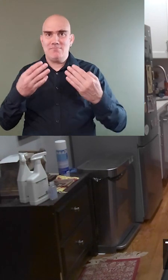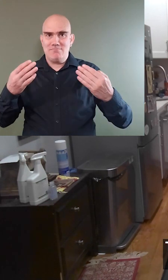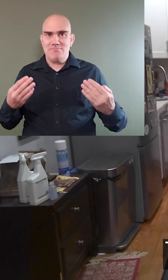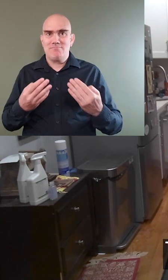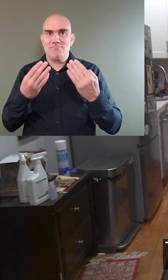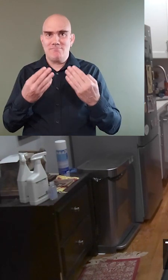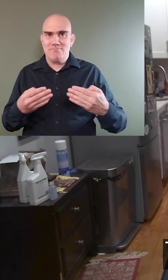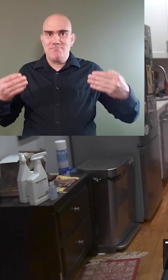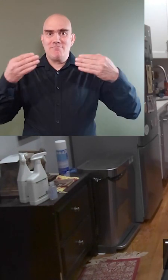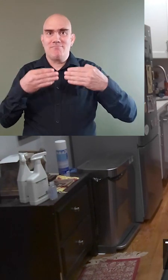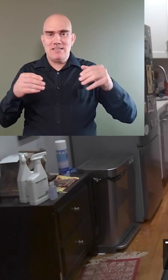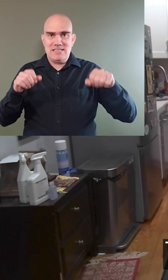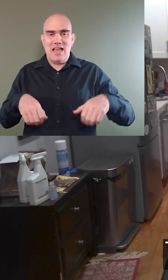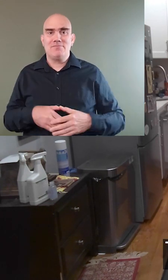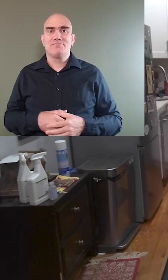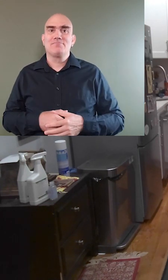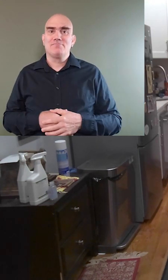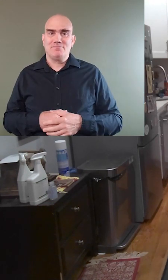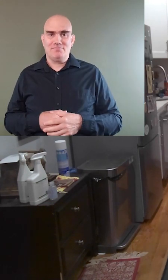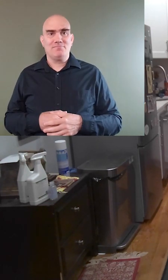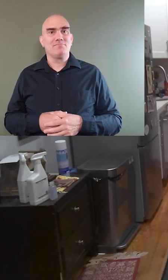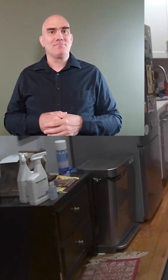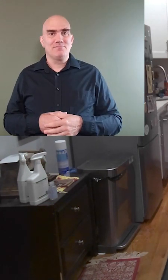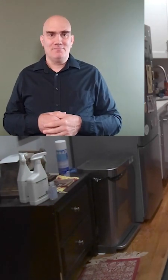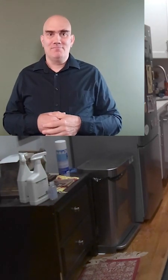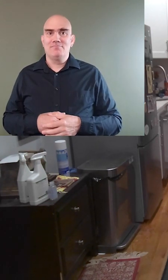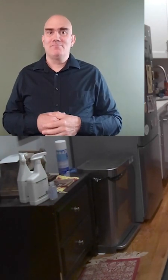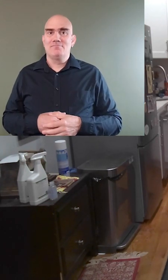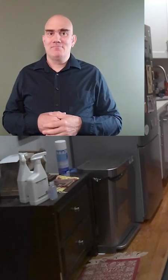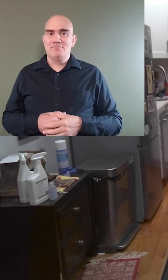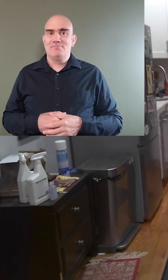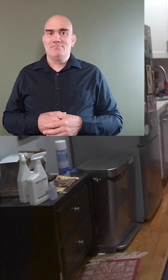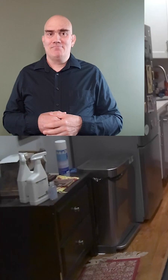rotate upwards and rotate downwards.